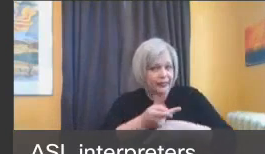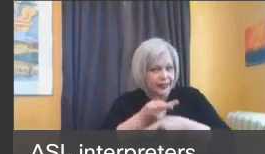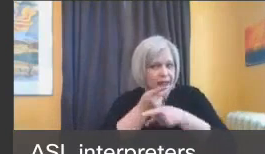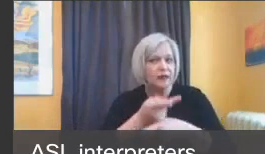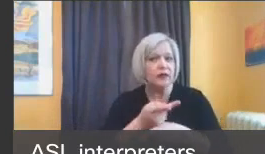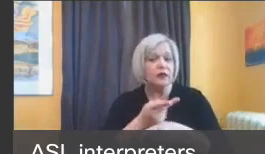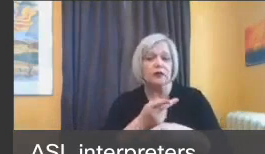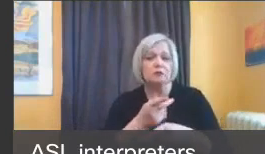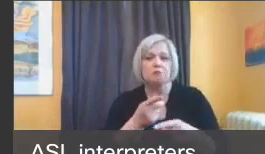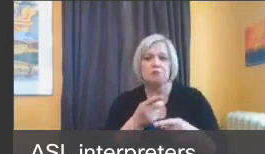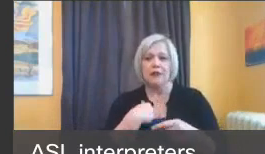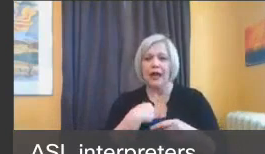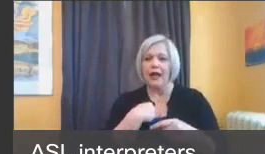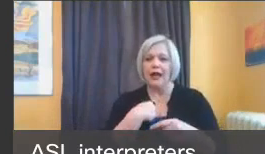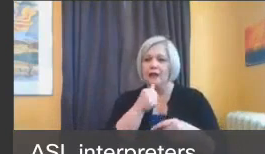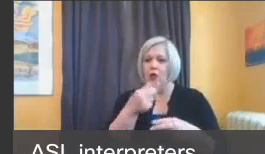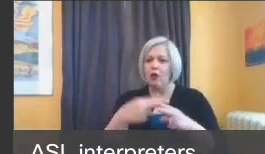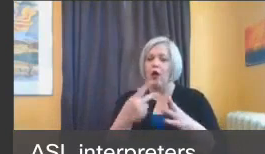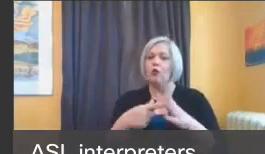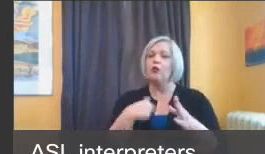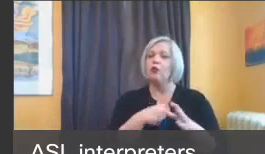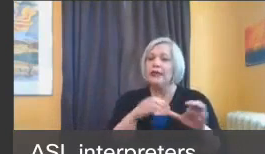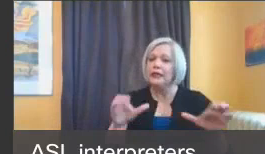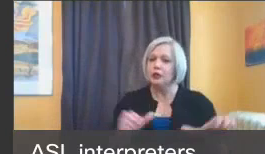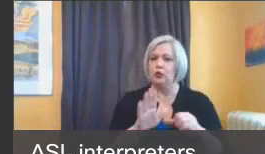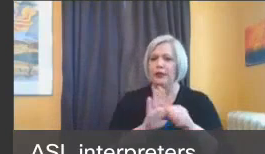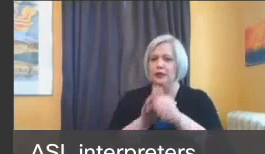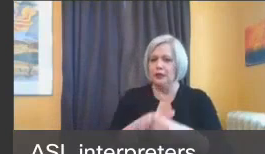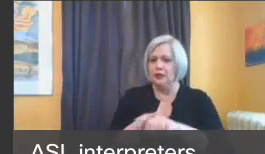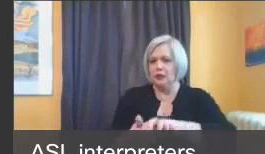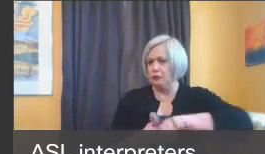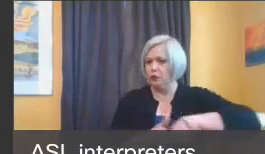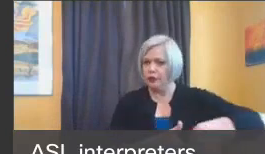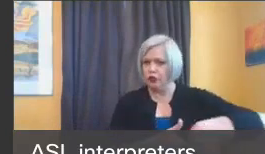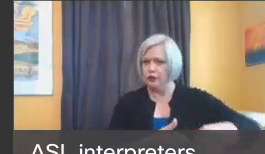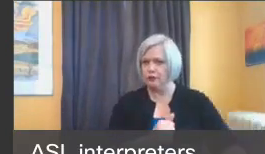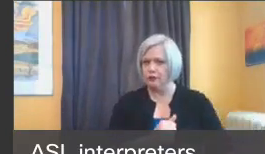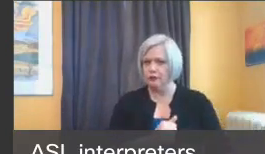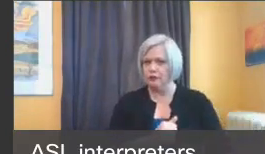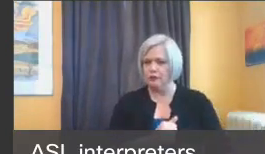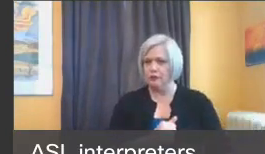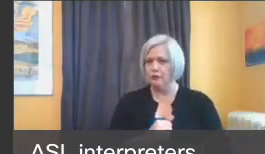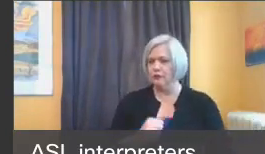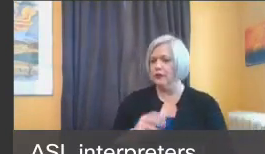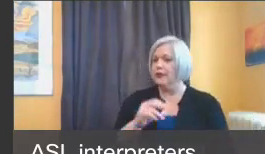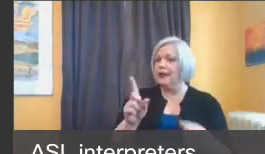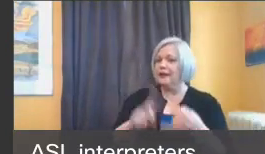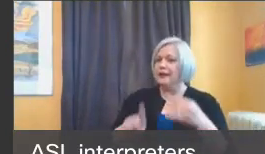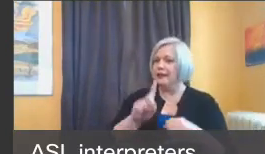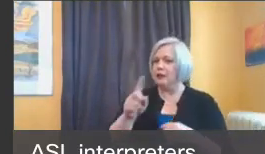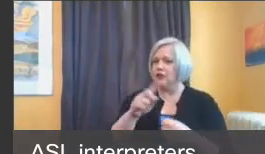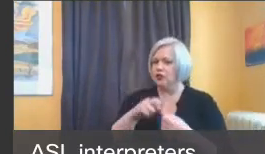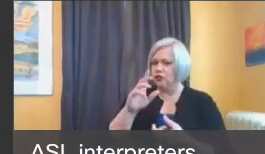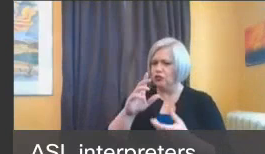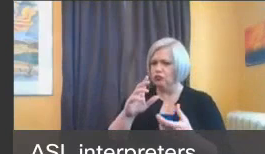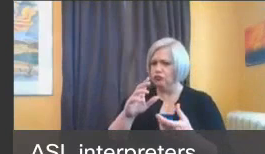So I would not characterize what we do in my office as being suppression. And I guess the last thing, just to tie it all together so I can understand